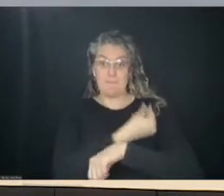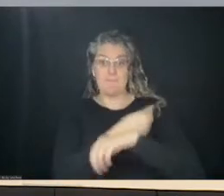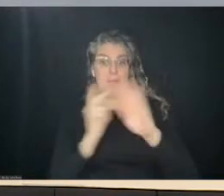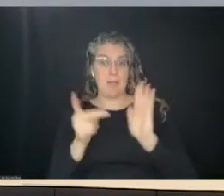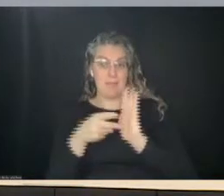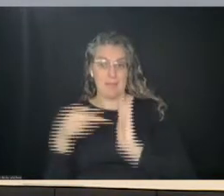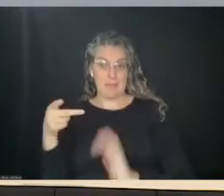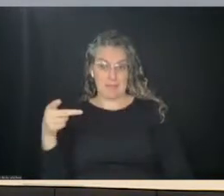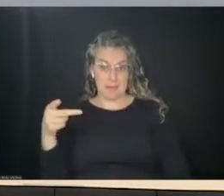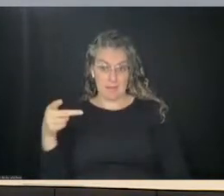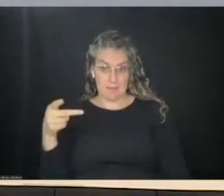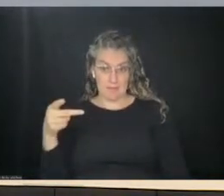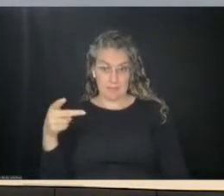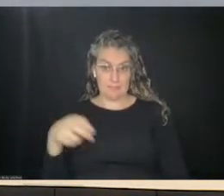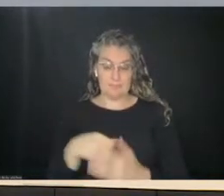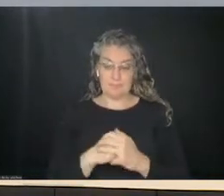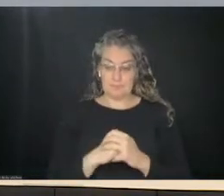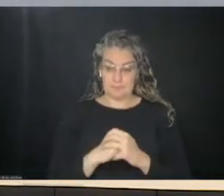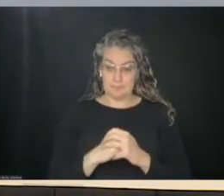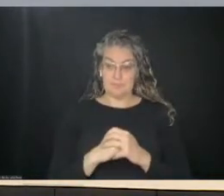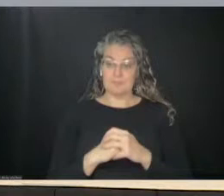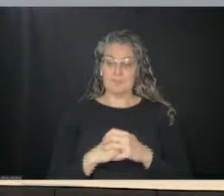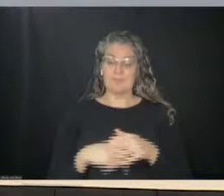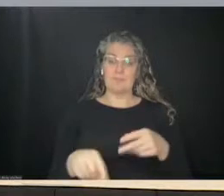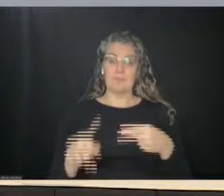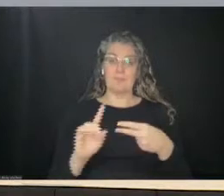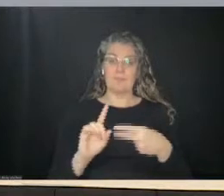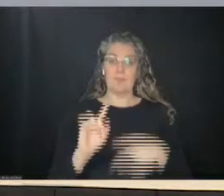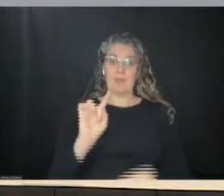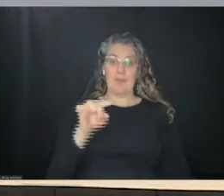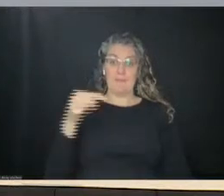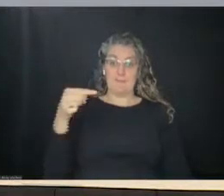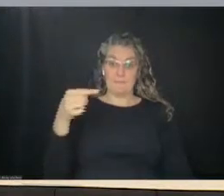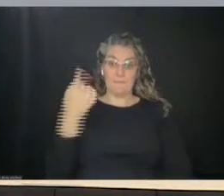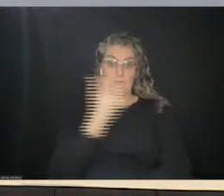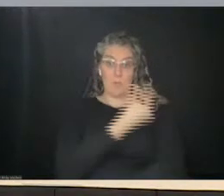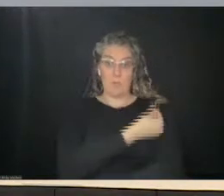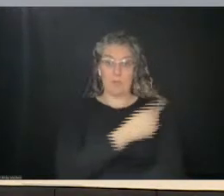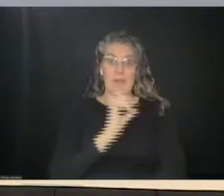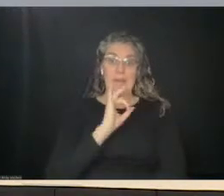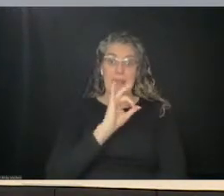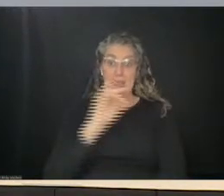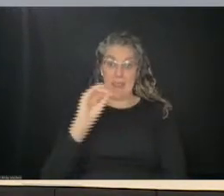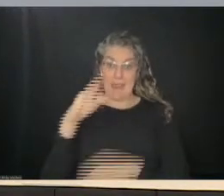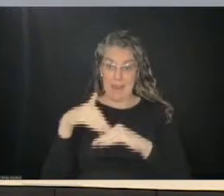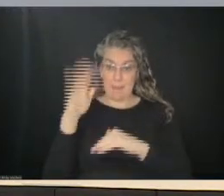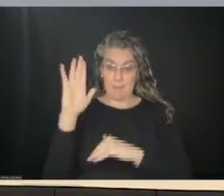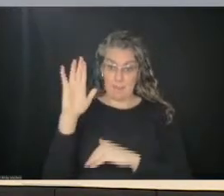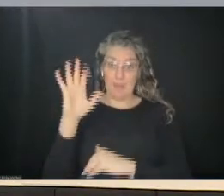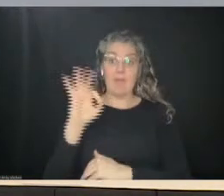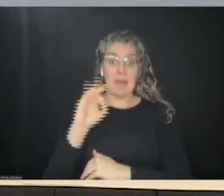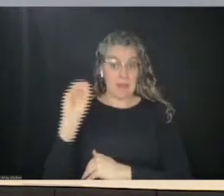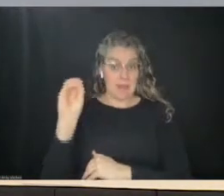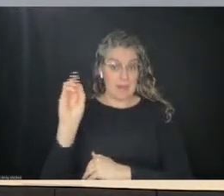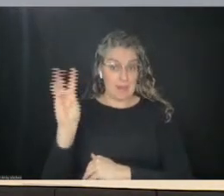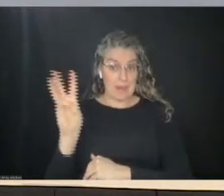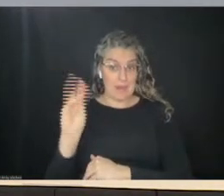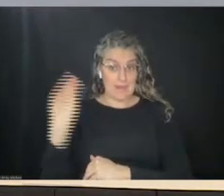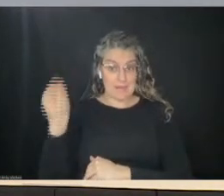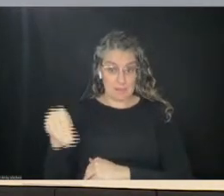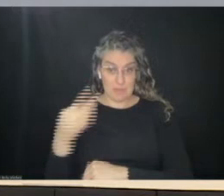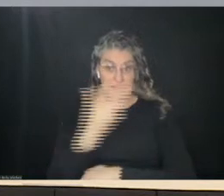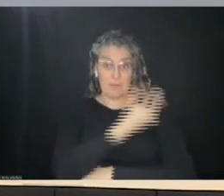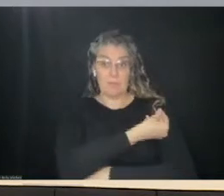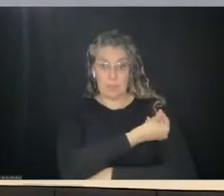The first dose uptake is high for PEI residents age 80 years of age and over. It's 96%. And for